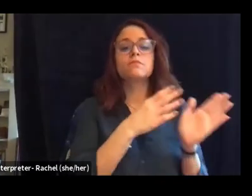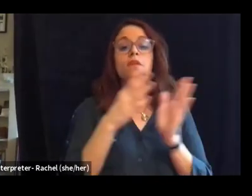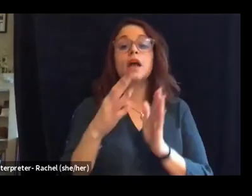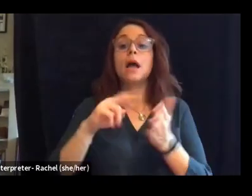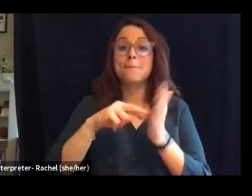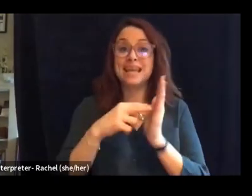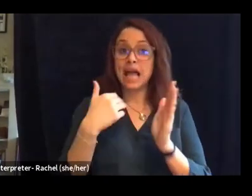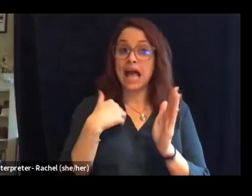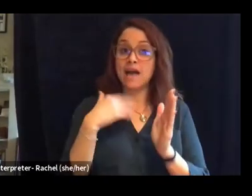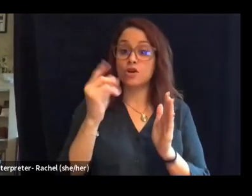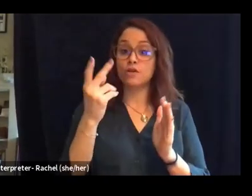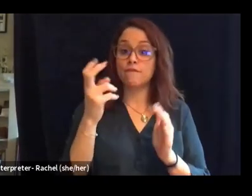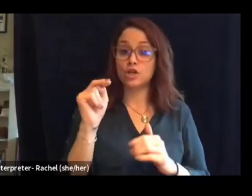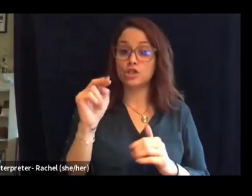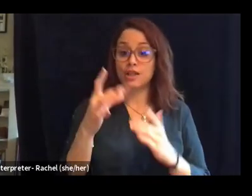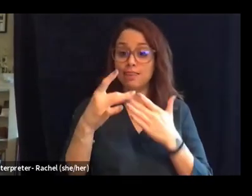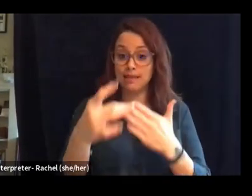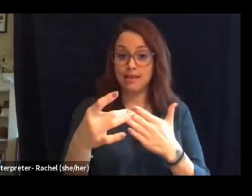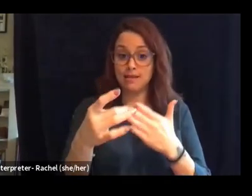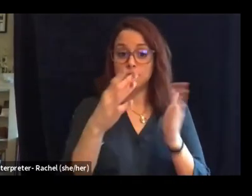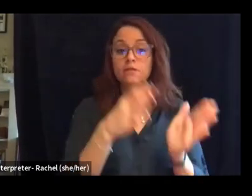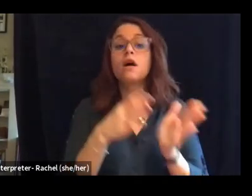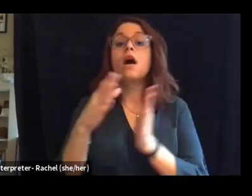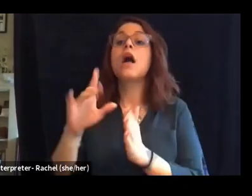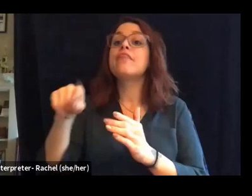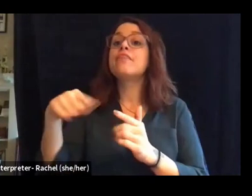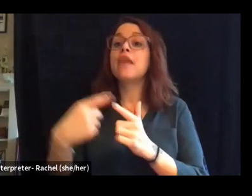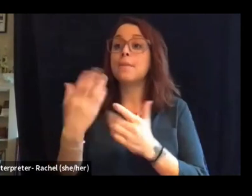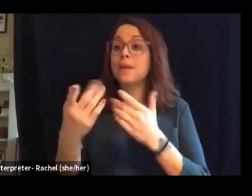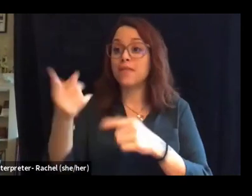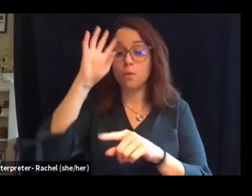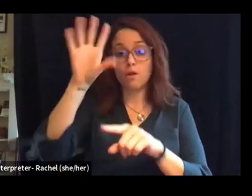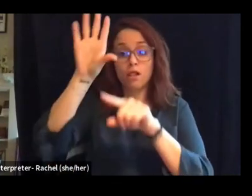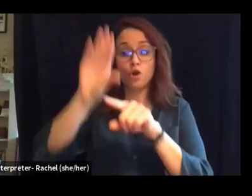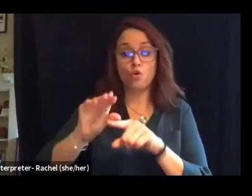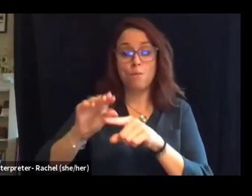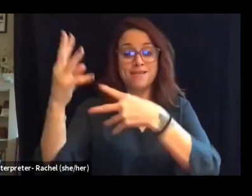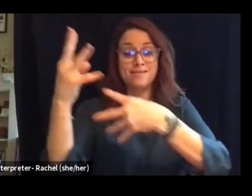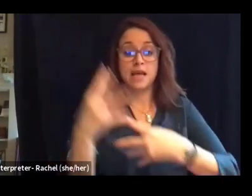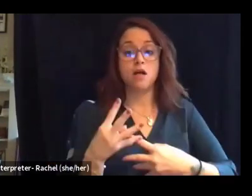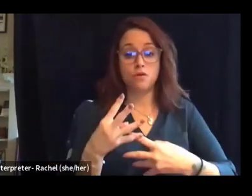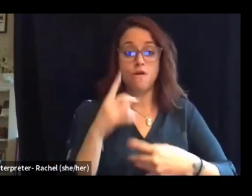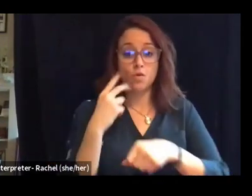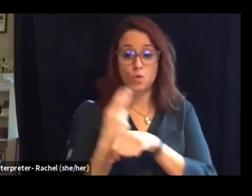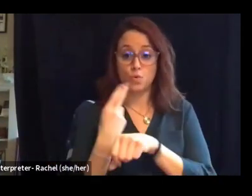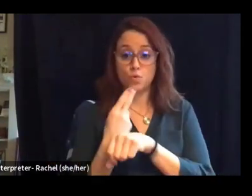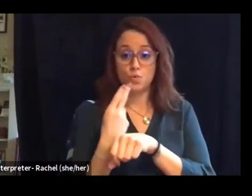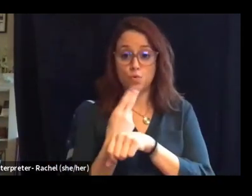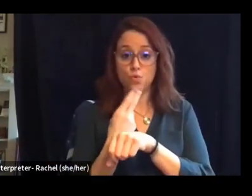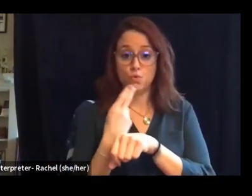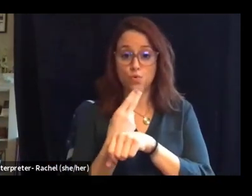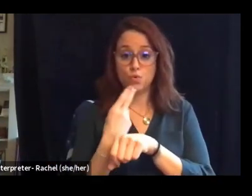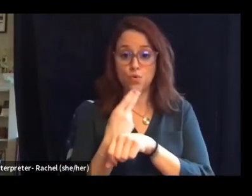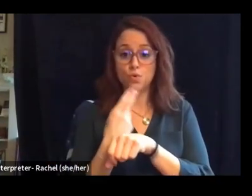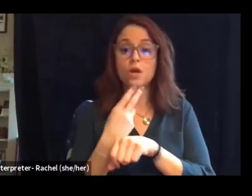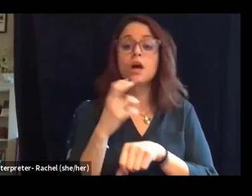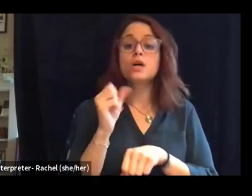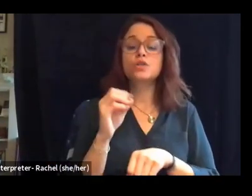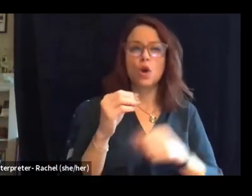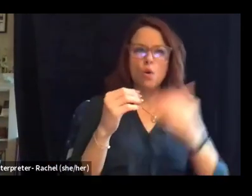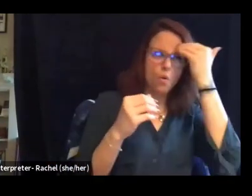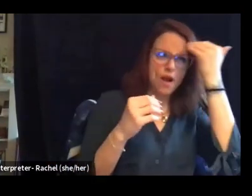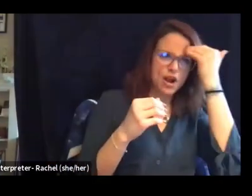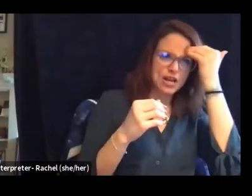lead, and the customer may download a coupon. So that conversion rate from awareness to becoming a lead